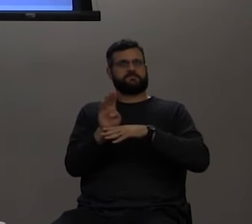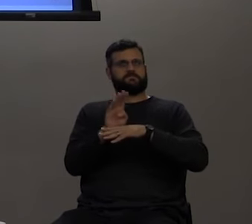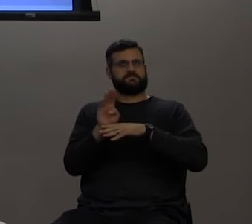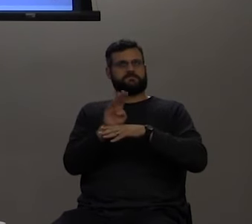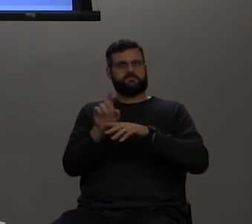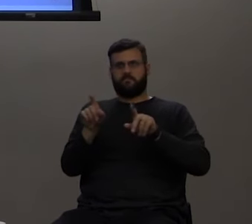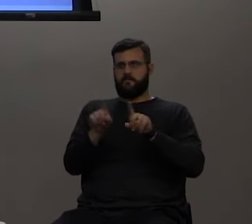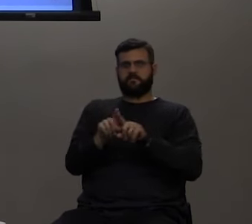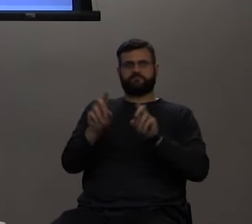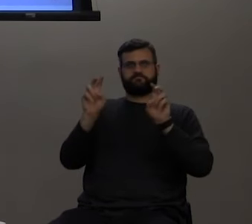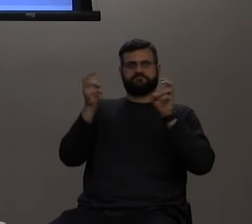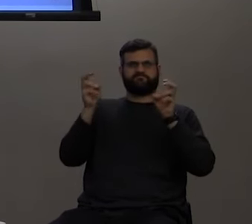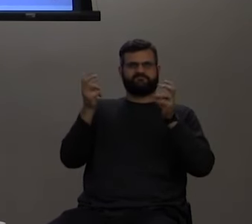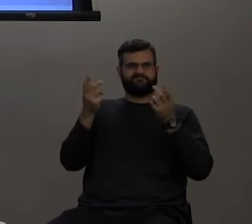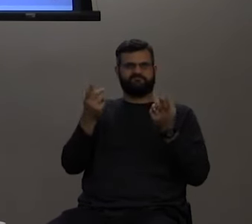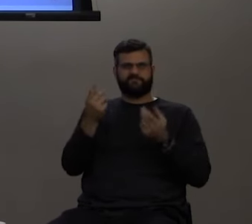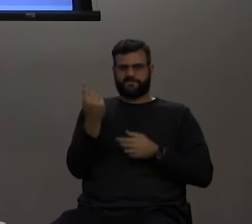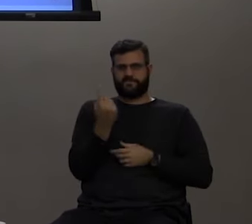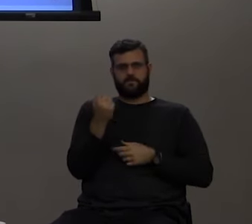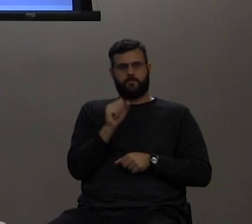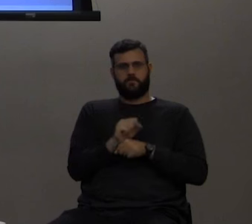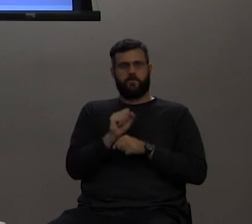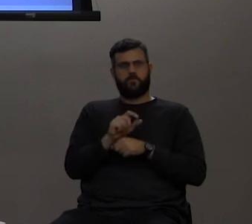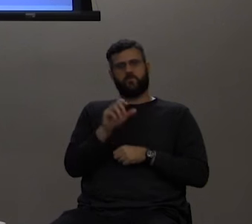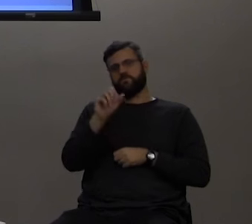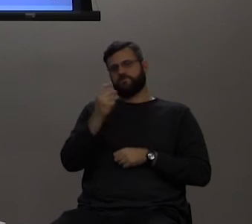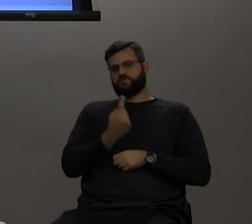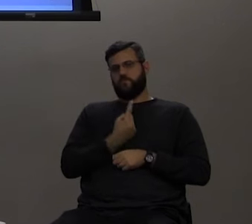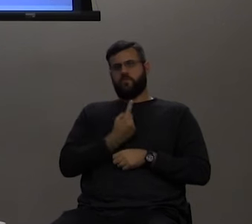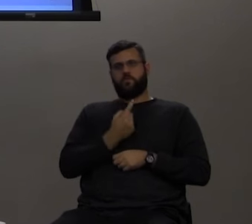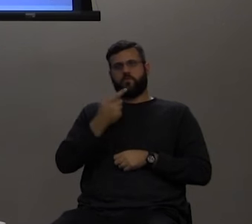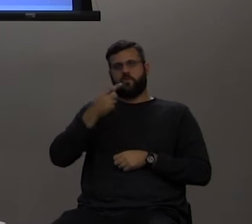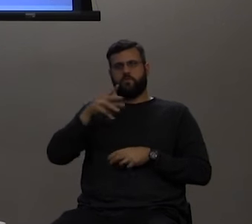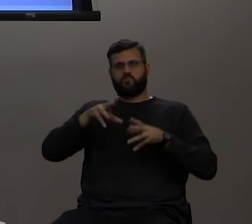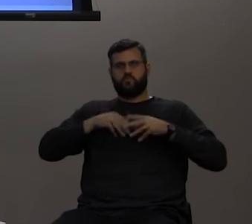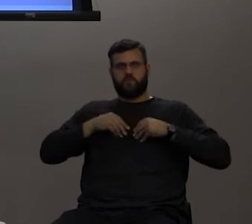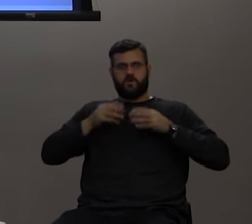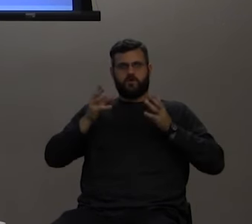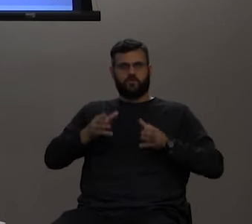single essentially a single employee or a sole proprietor.